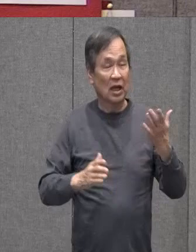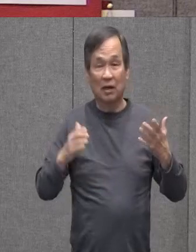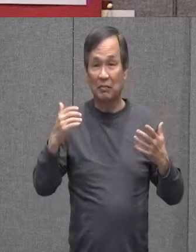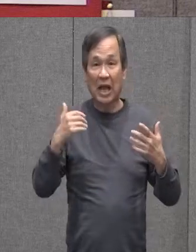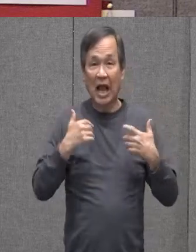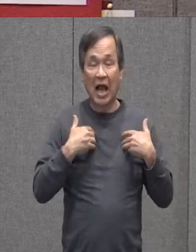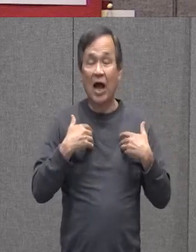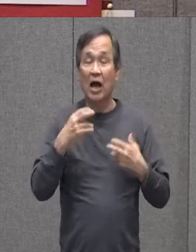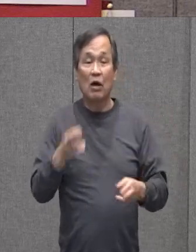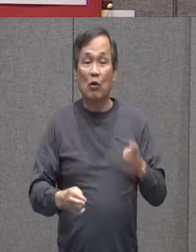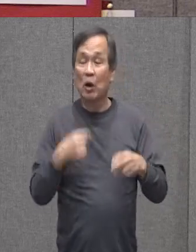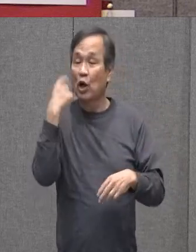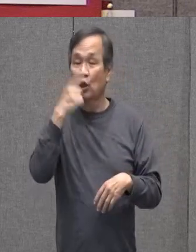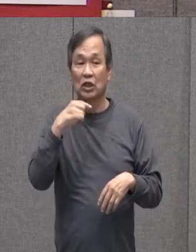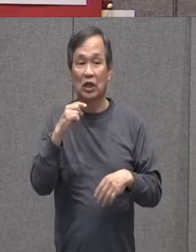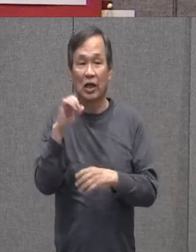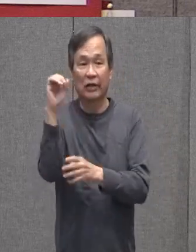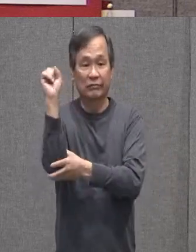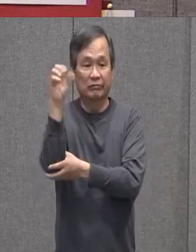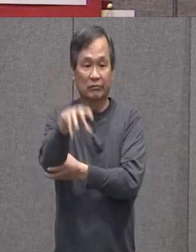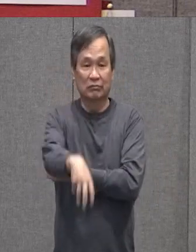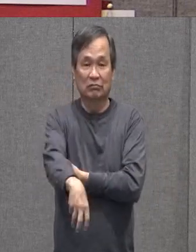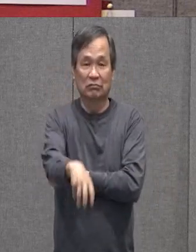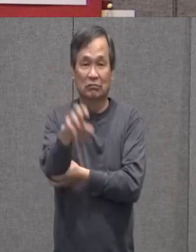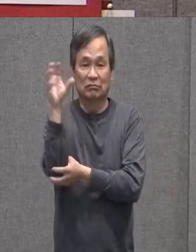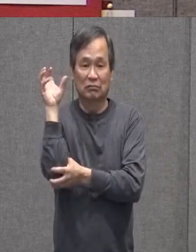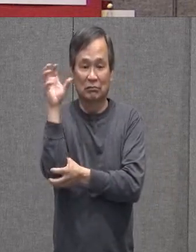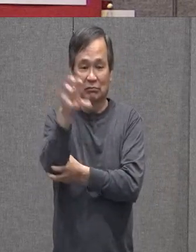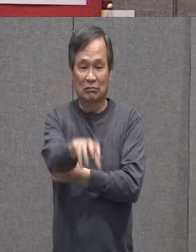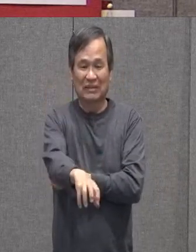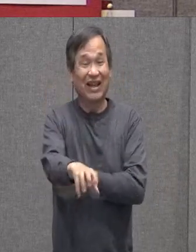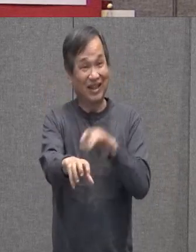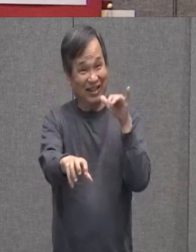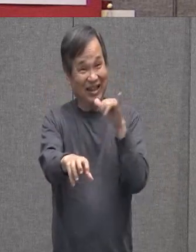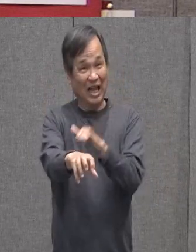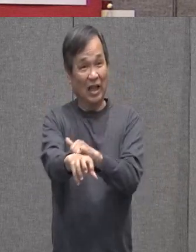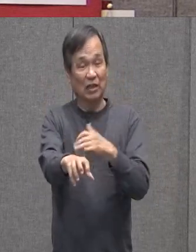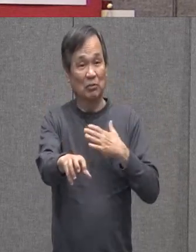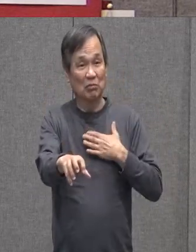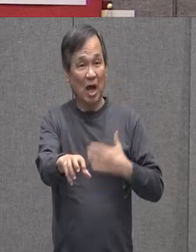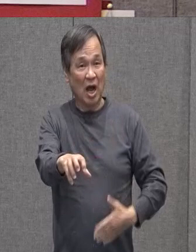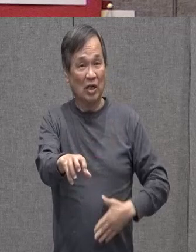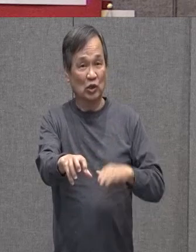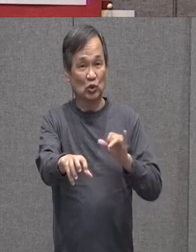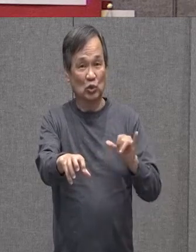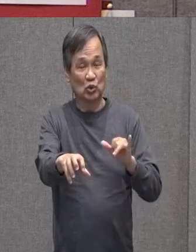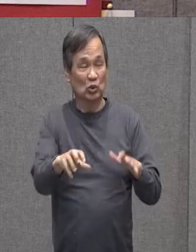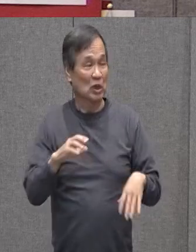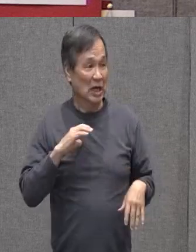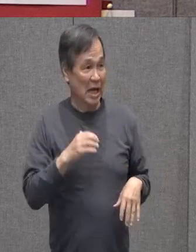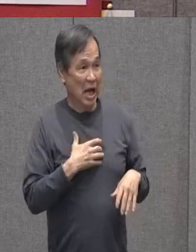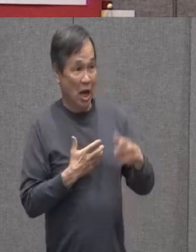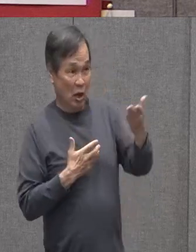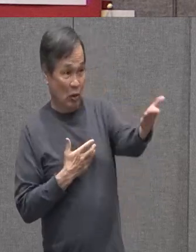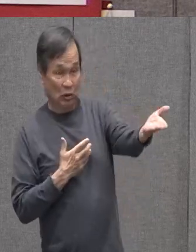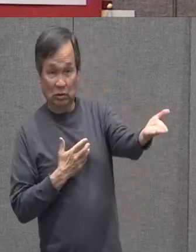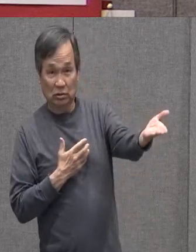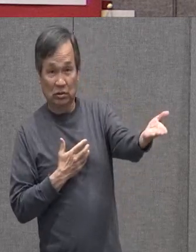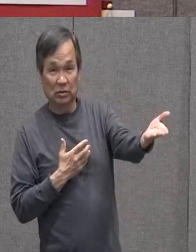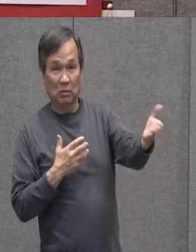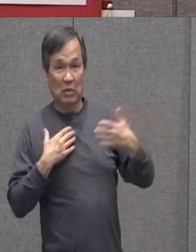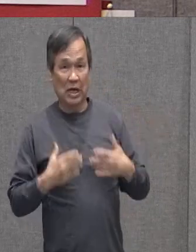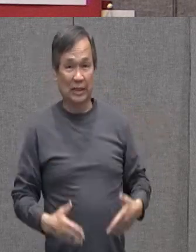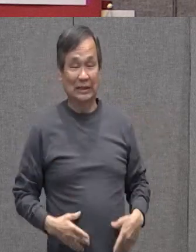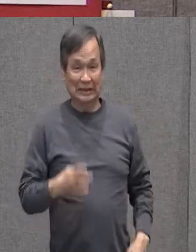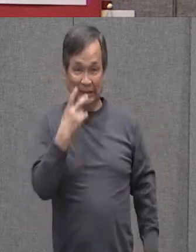like this, and it looks like a big arm that's grabbing things. Wow. So that's its body. But for our VEX robot, the body is made up